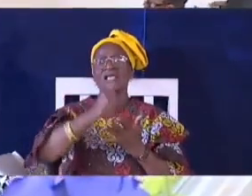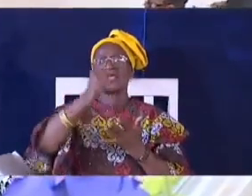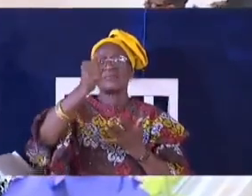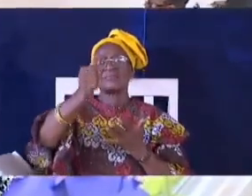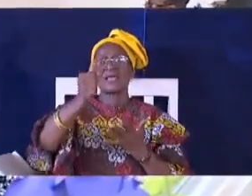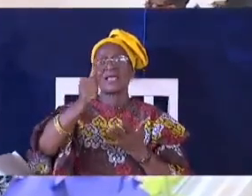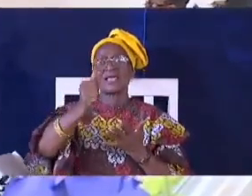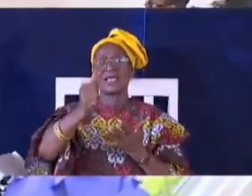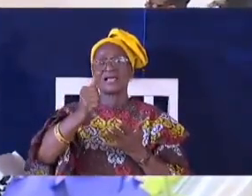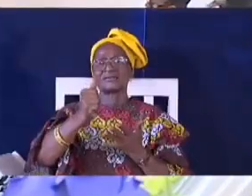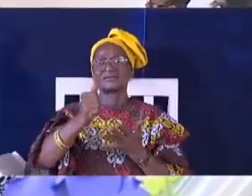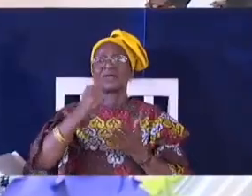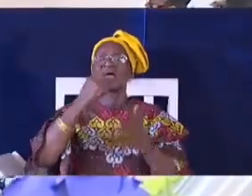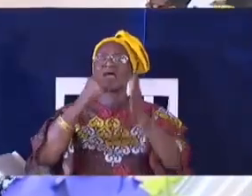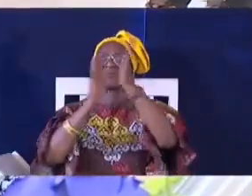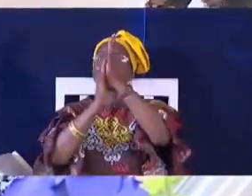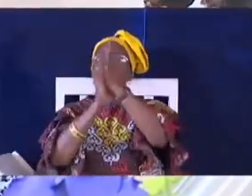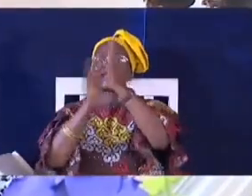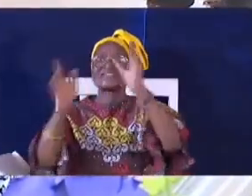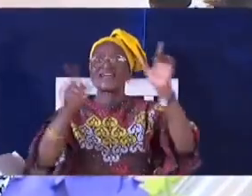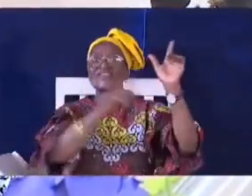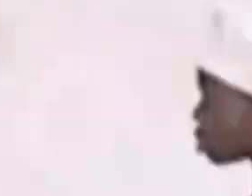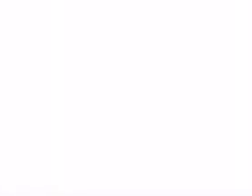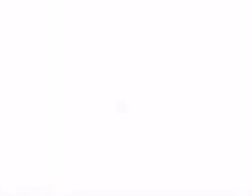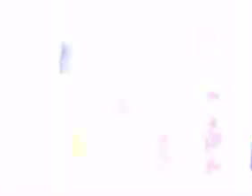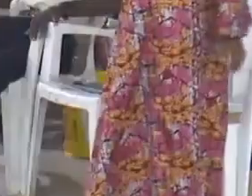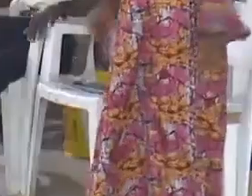Amen. Praise the Lord.